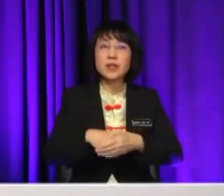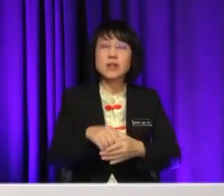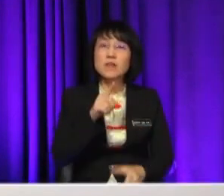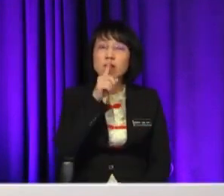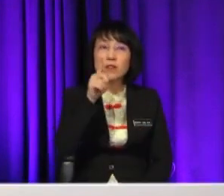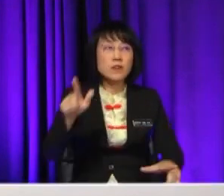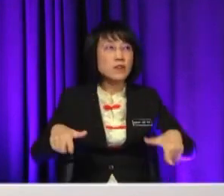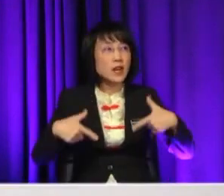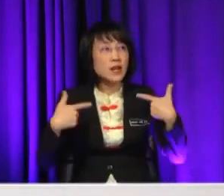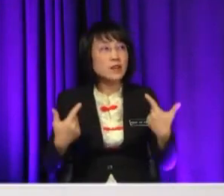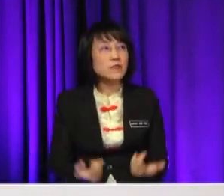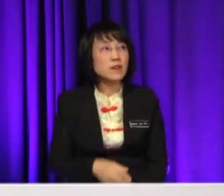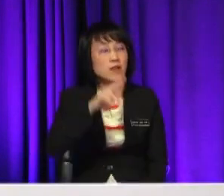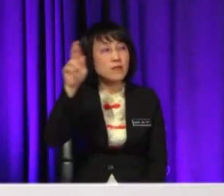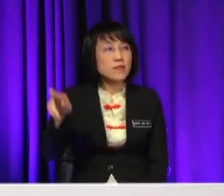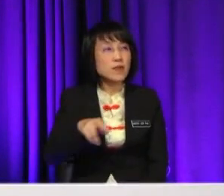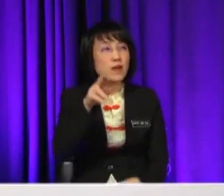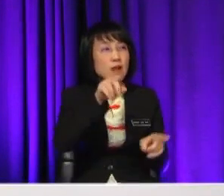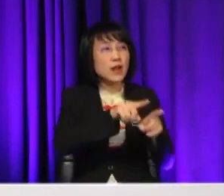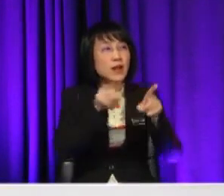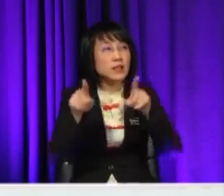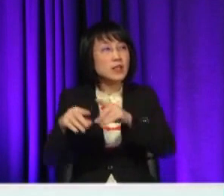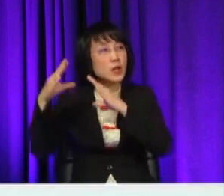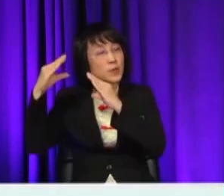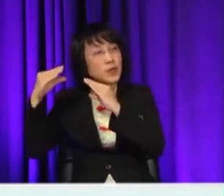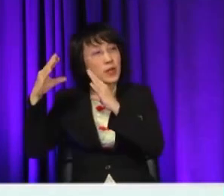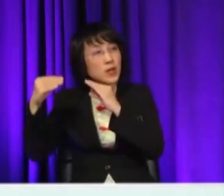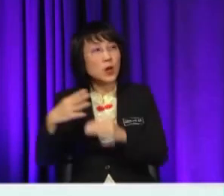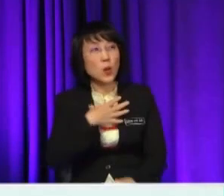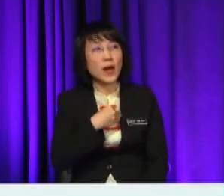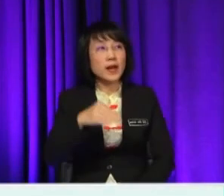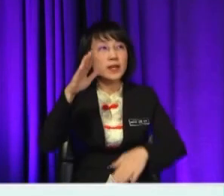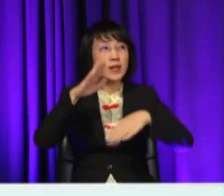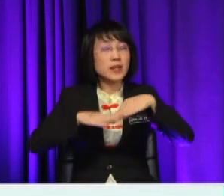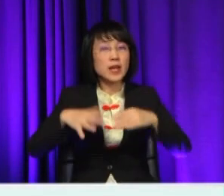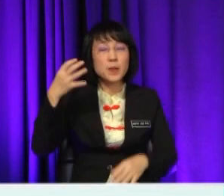the round is a pillow, whiter than milk. So who is being compared here?